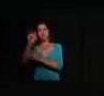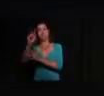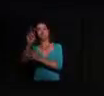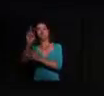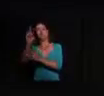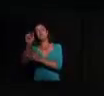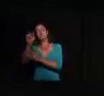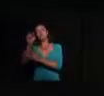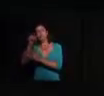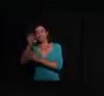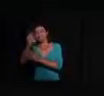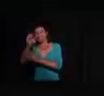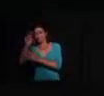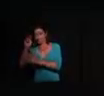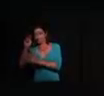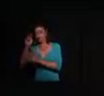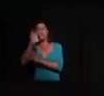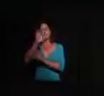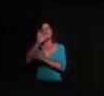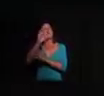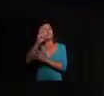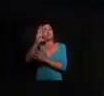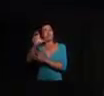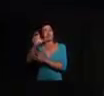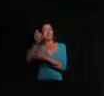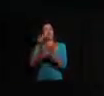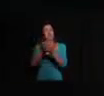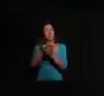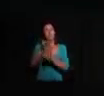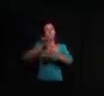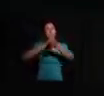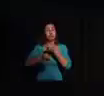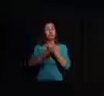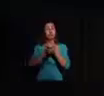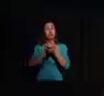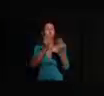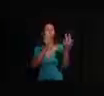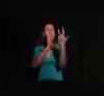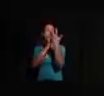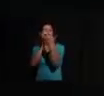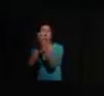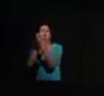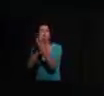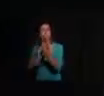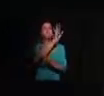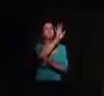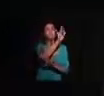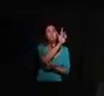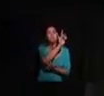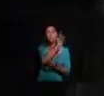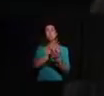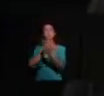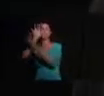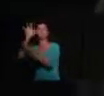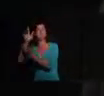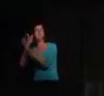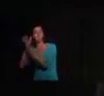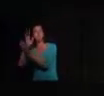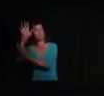you give tonight, dollar per dollar. So go to makeachangecanada.com and give generously. We have so many